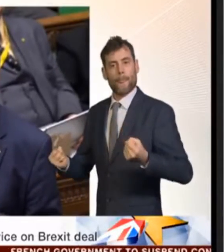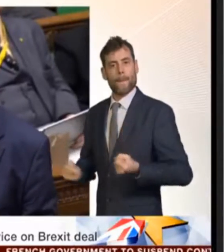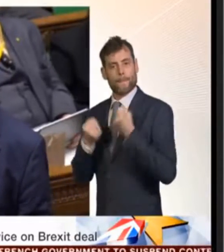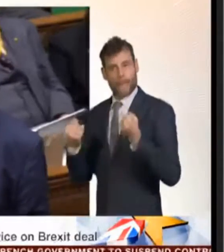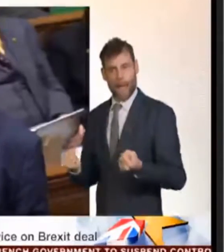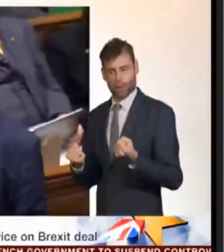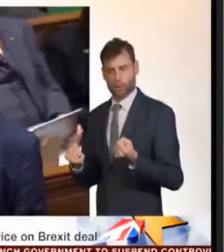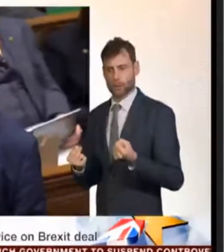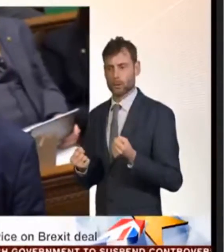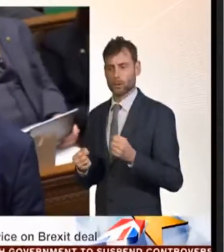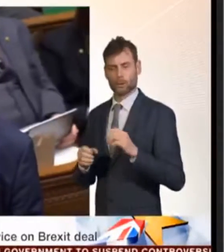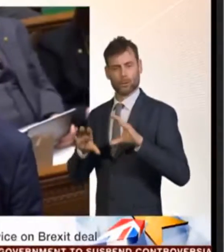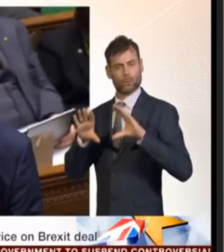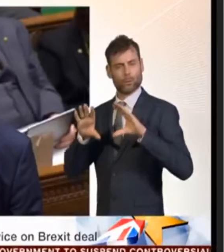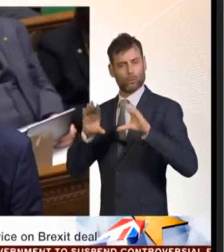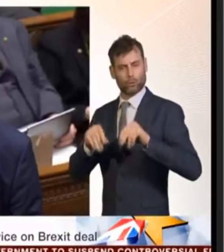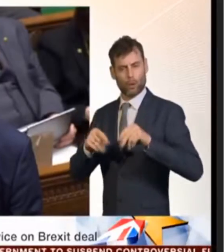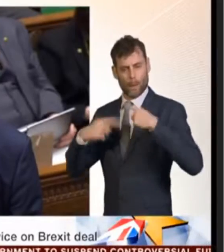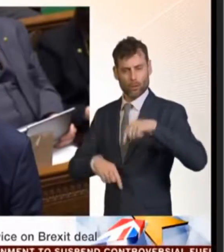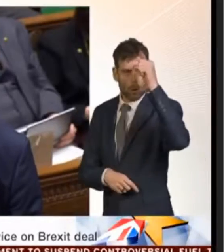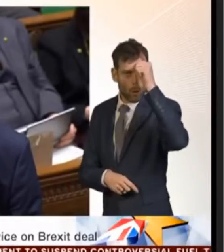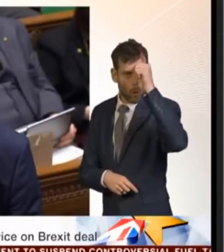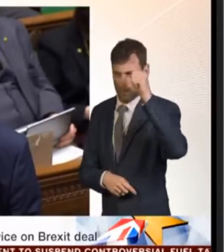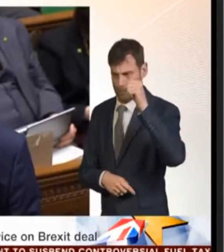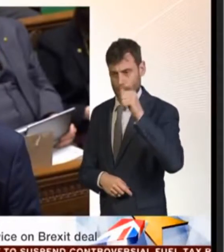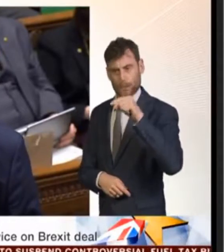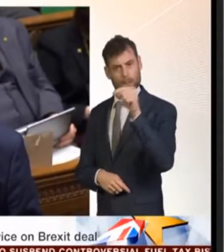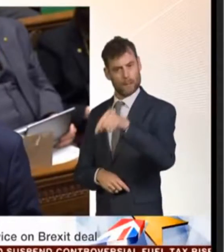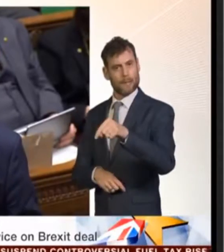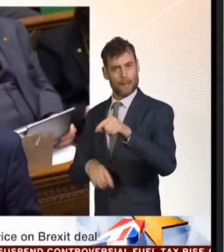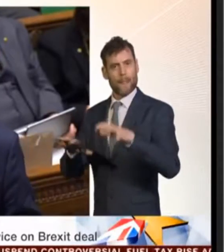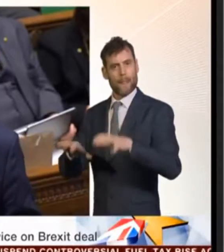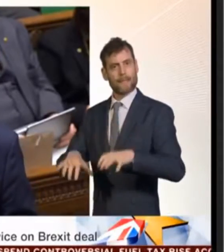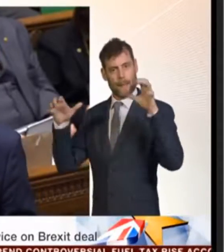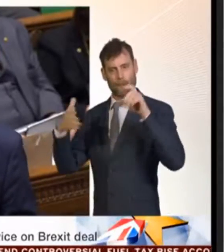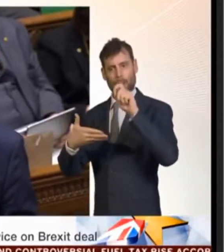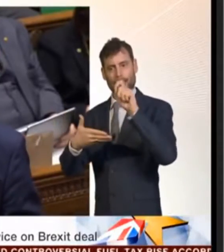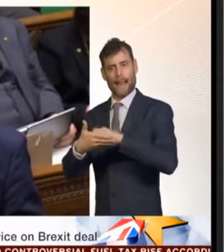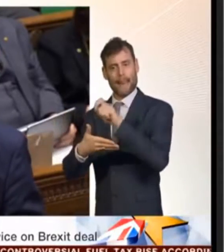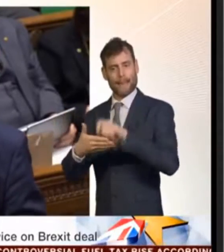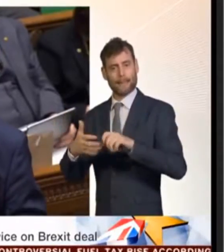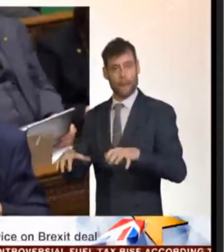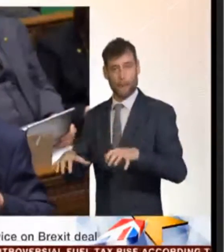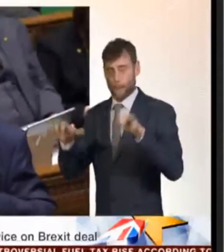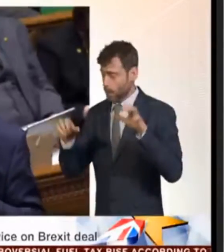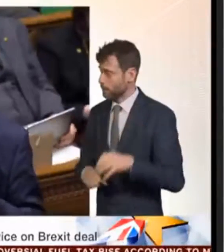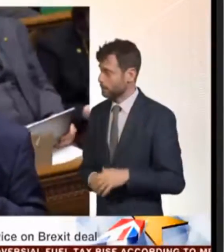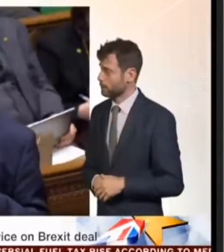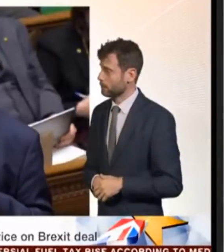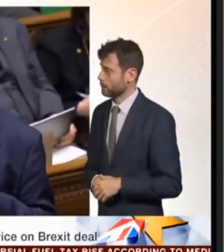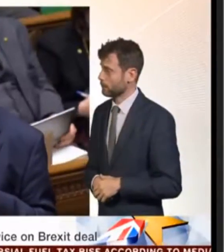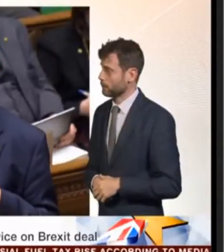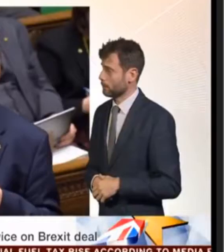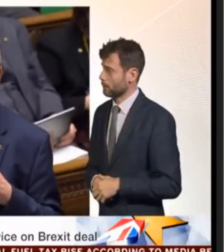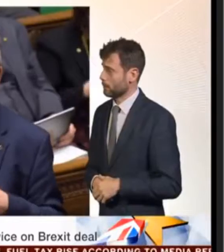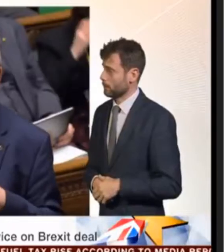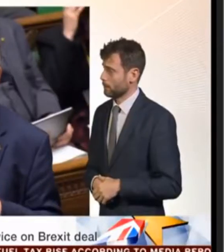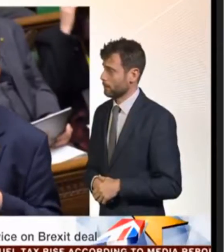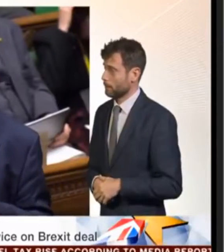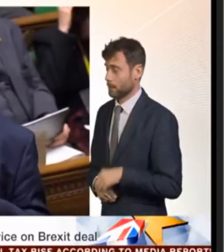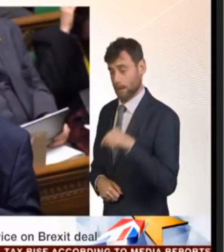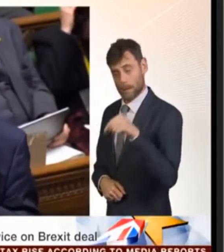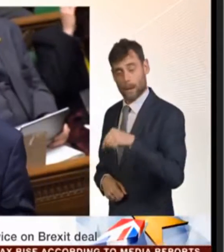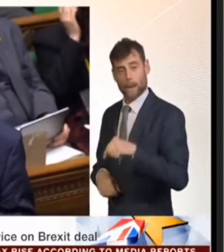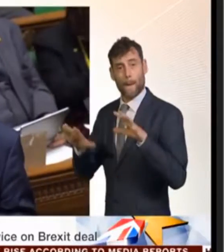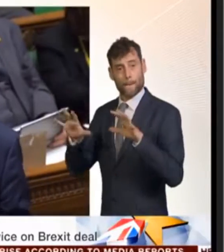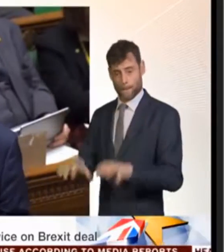rights of a democratically elected Parliament. Not tempered nearly enough, in my humble opinion. The Parliament